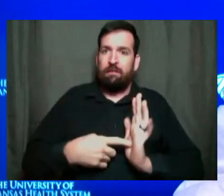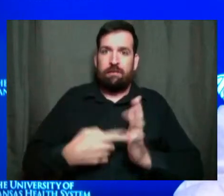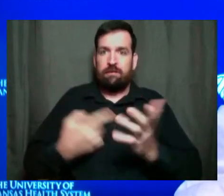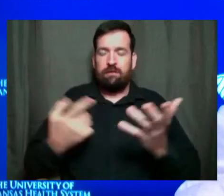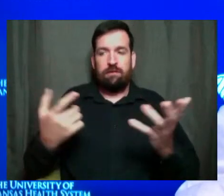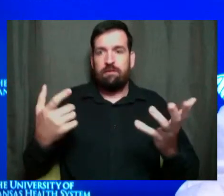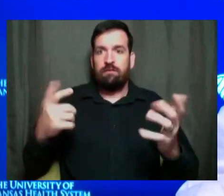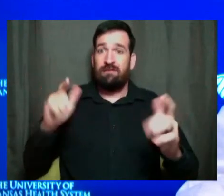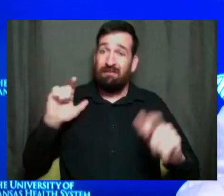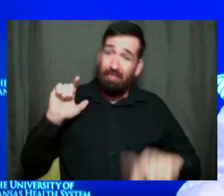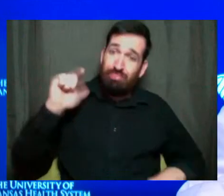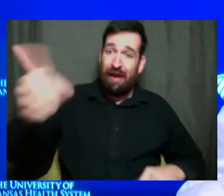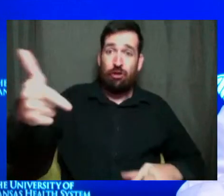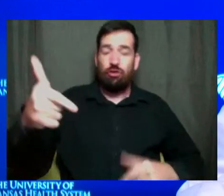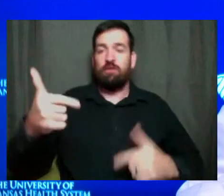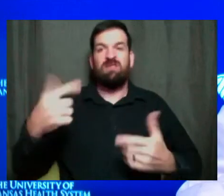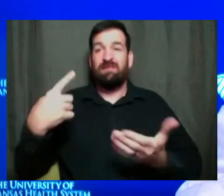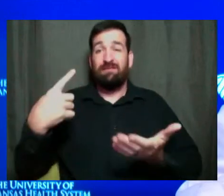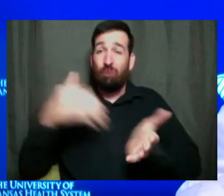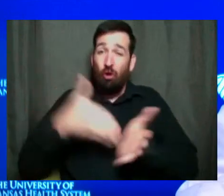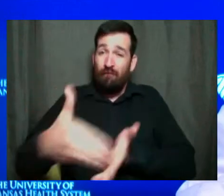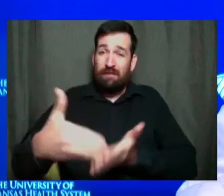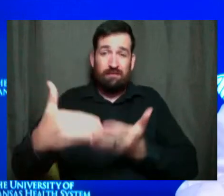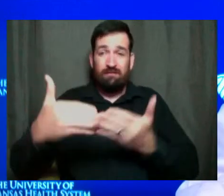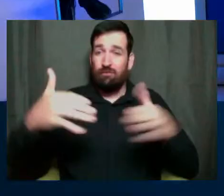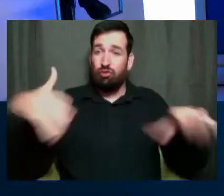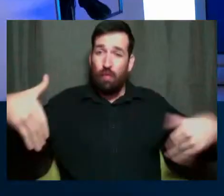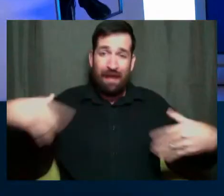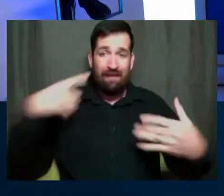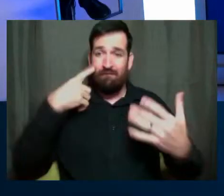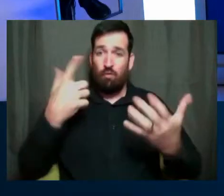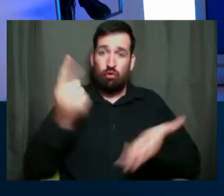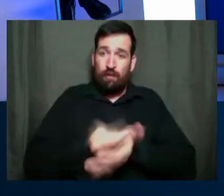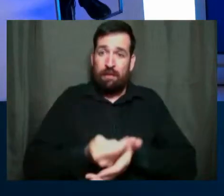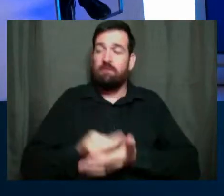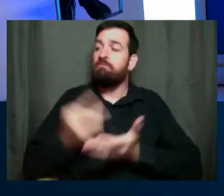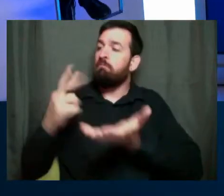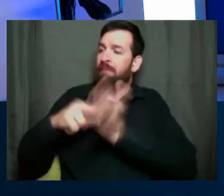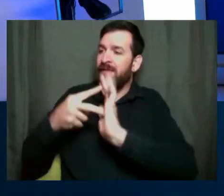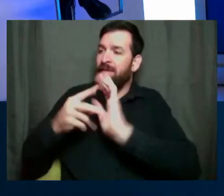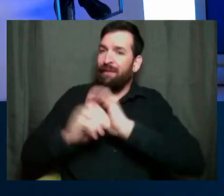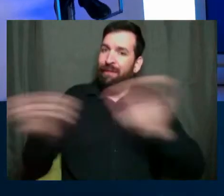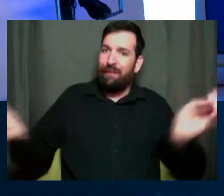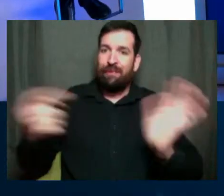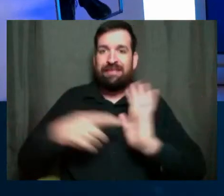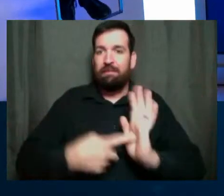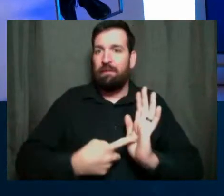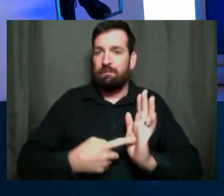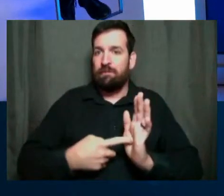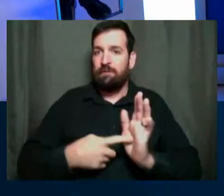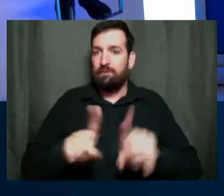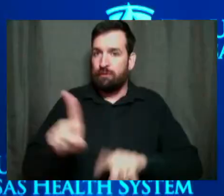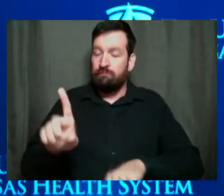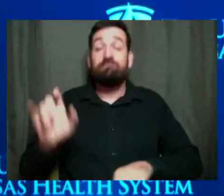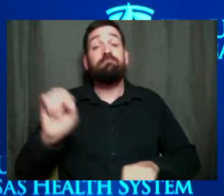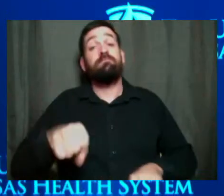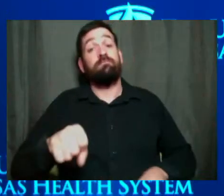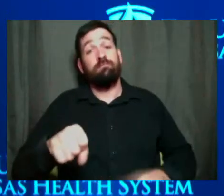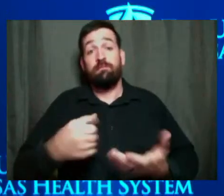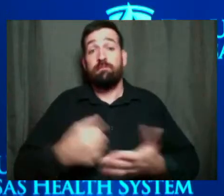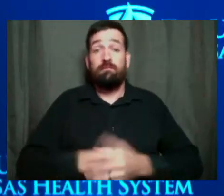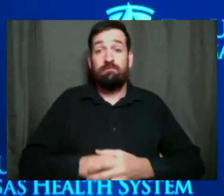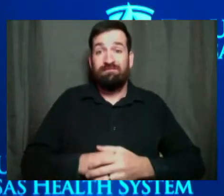sometimes it's too late to initiate effective treatments. So asymptomatic hurts it. Yeah, and I think the other take-home message is, again, we don't know enough